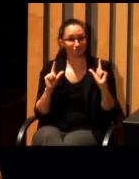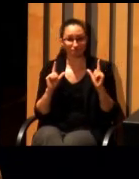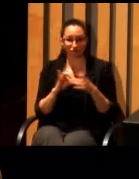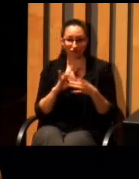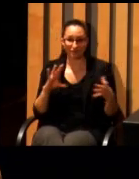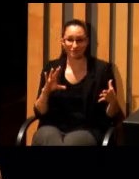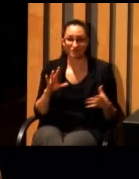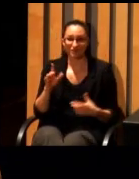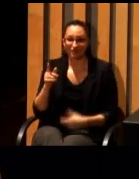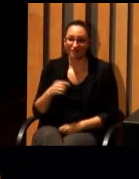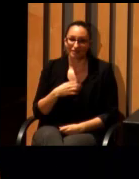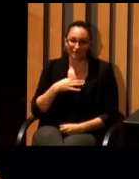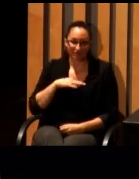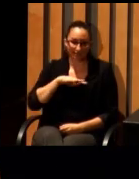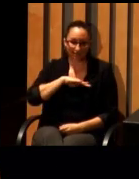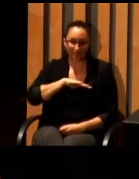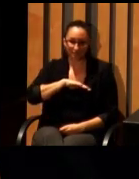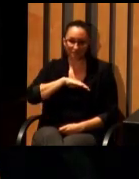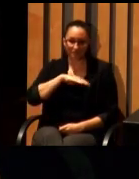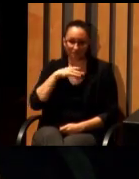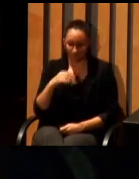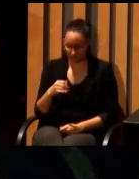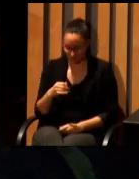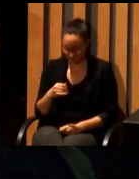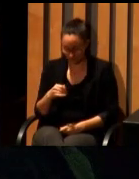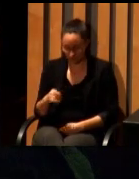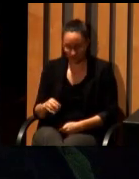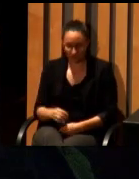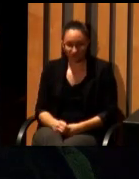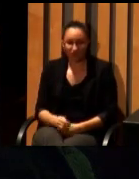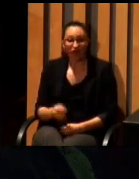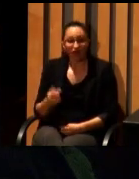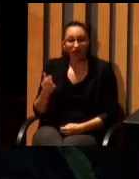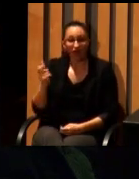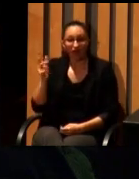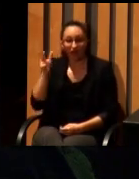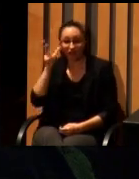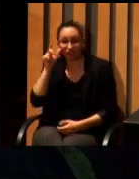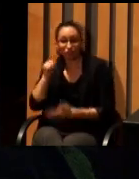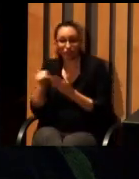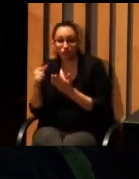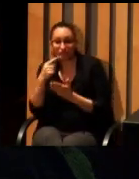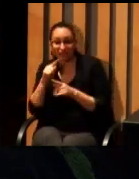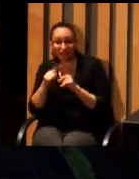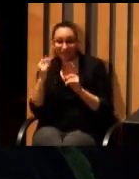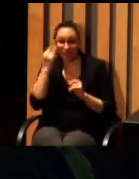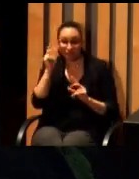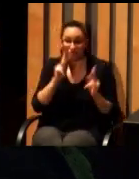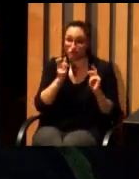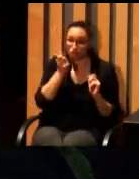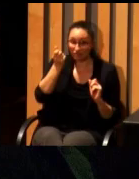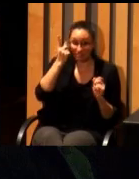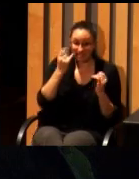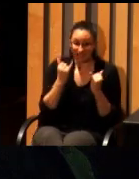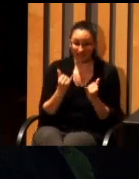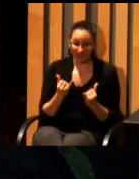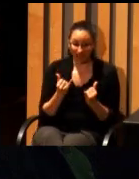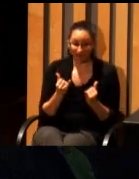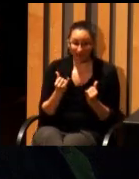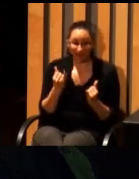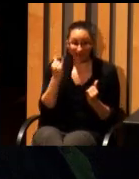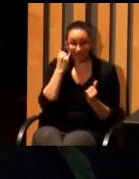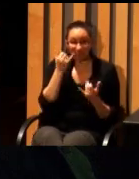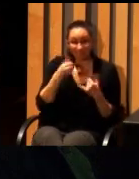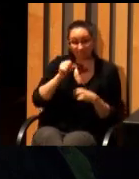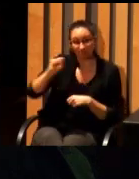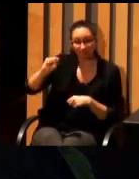I hear what you're saying, but again, I guess I'll say that if people don't get this at this point, they are making a decision to not get it. They just